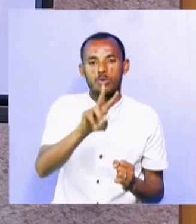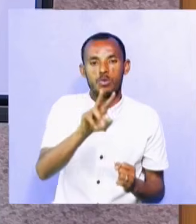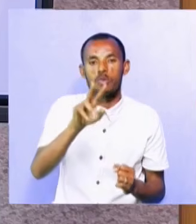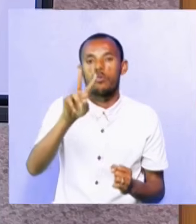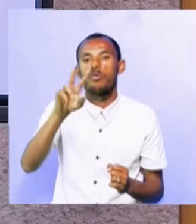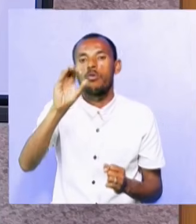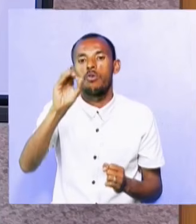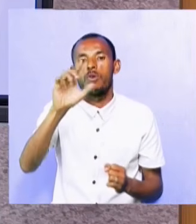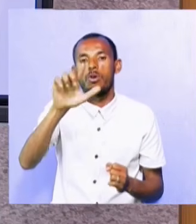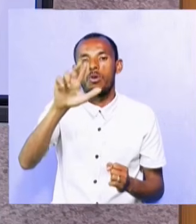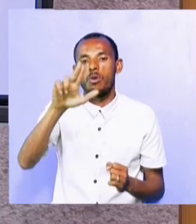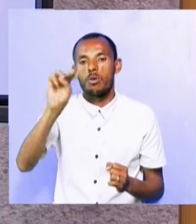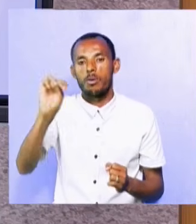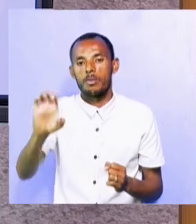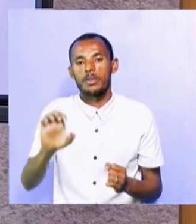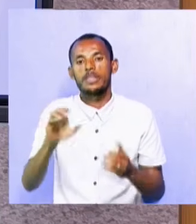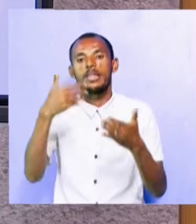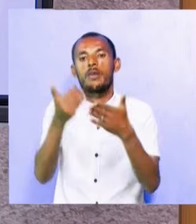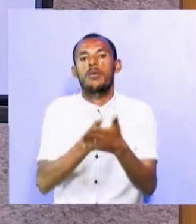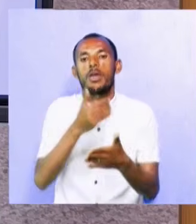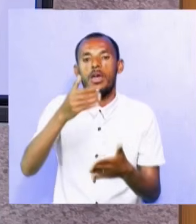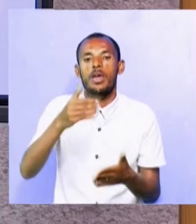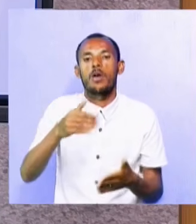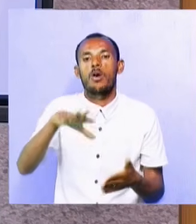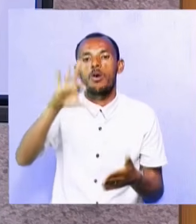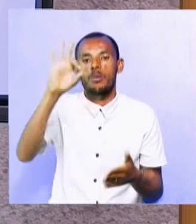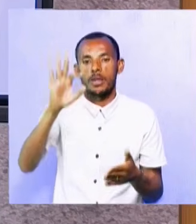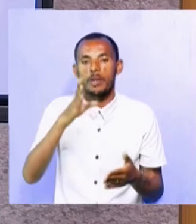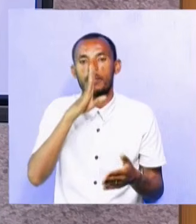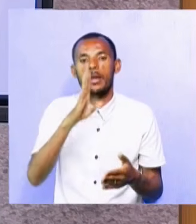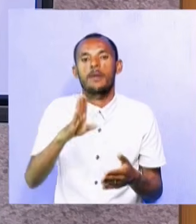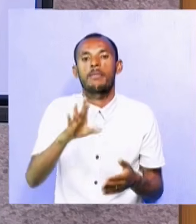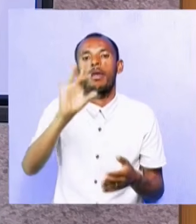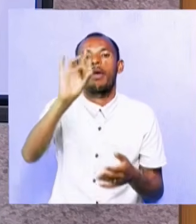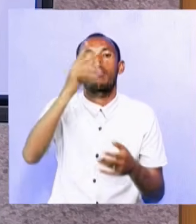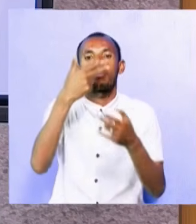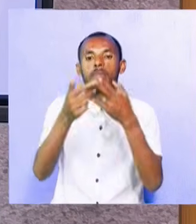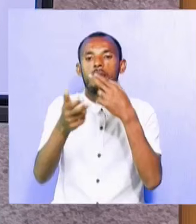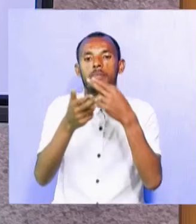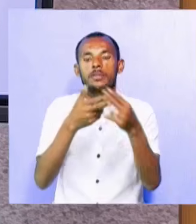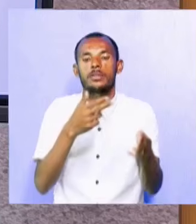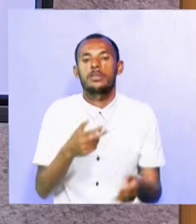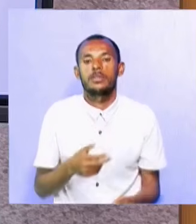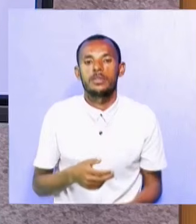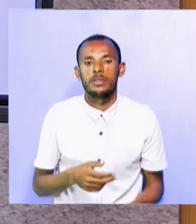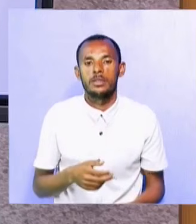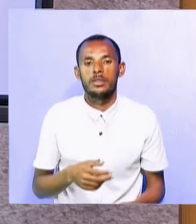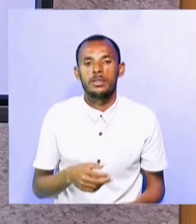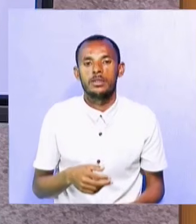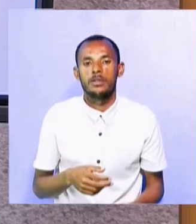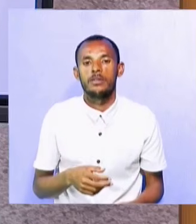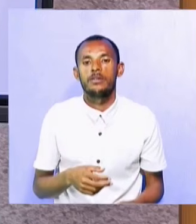that the newly obtained volume becomes 8 times the